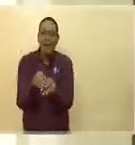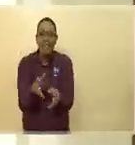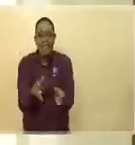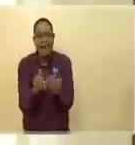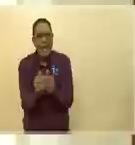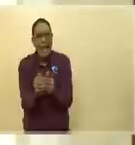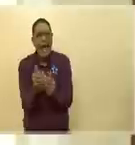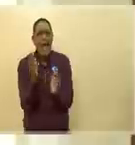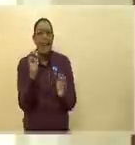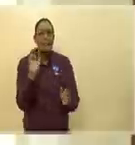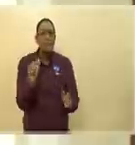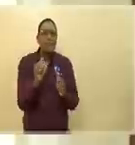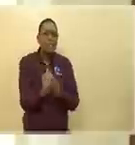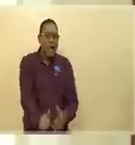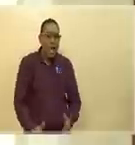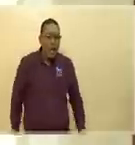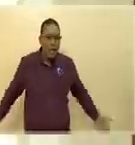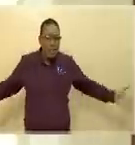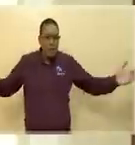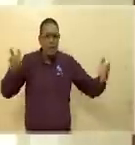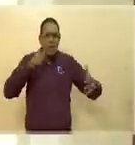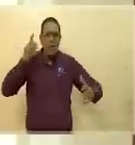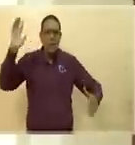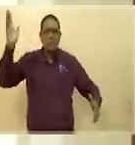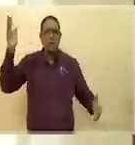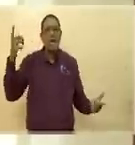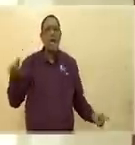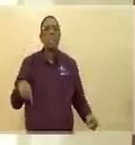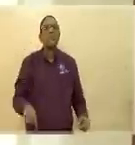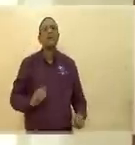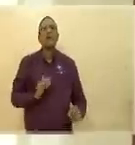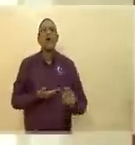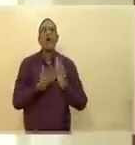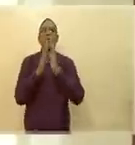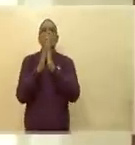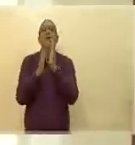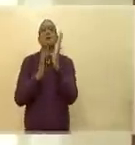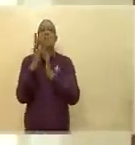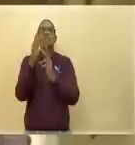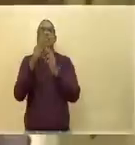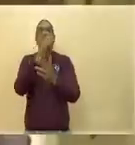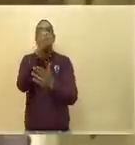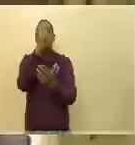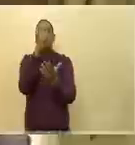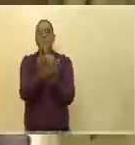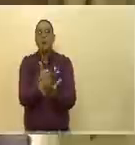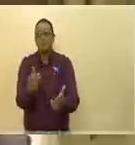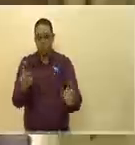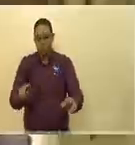guide the moderator, guide those who are about to speak. This is our prayer, for Christ's sake. Amen.